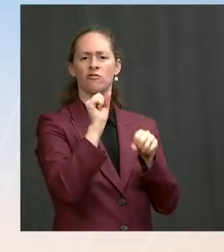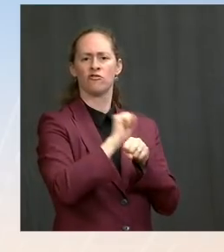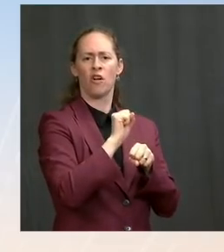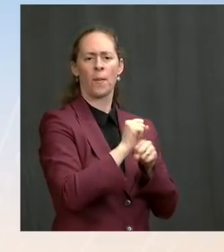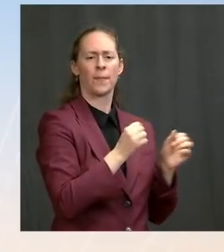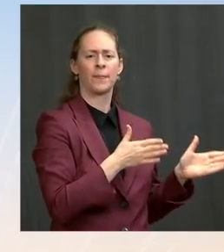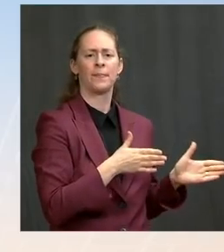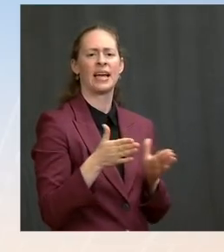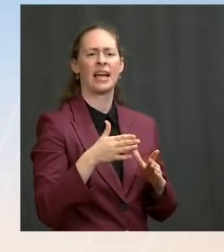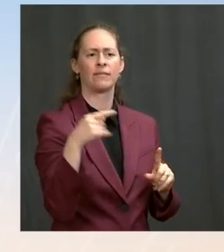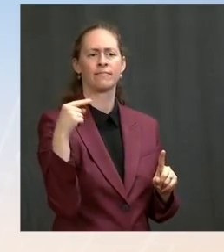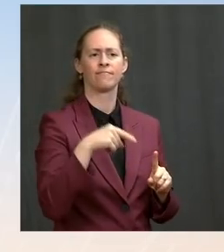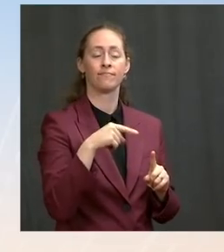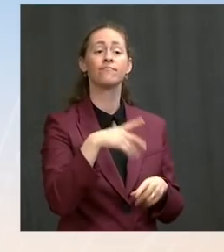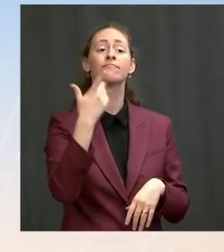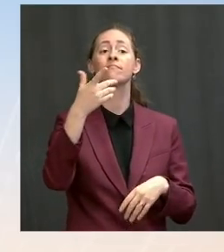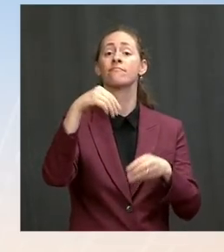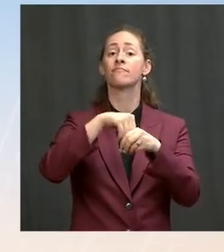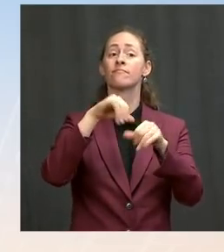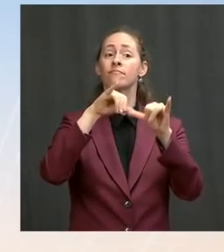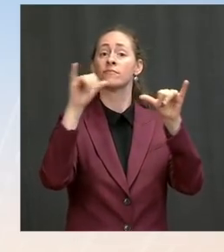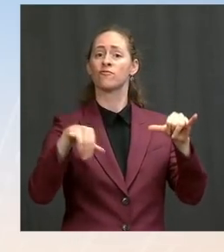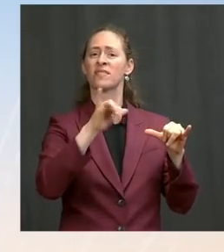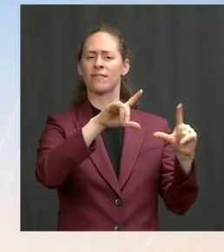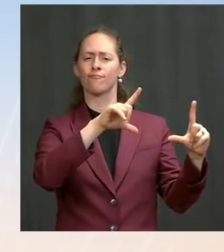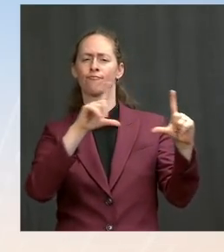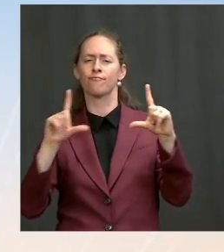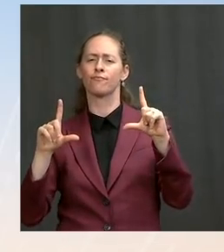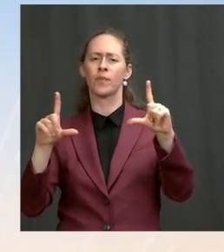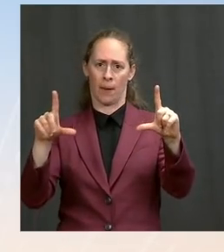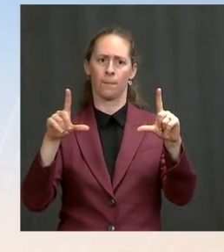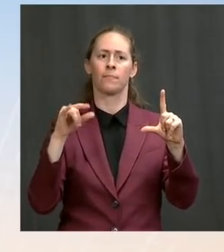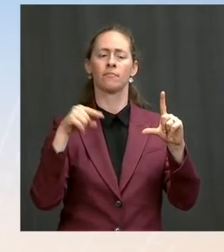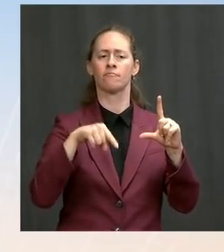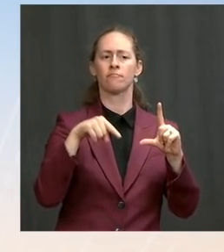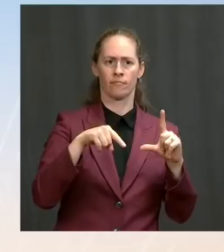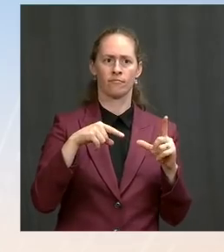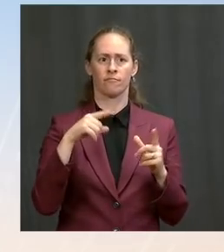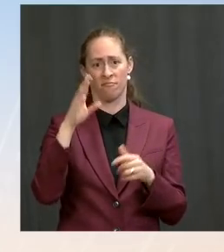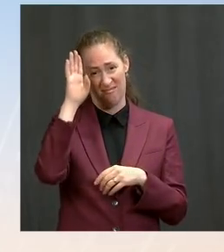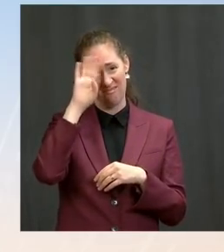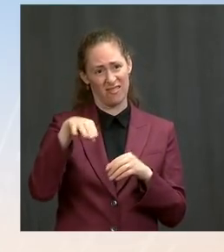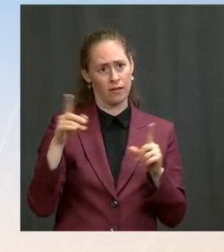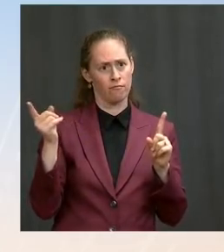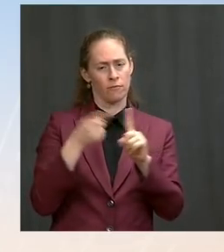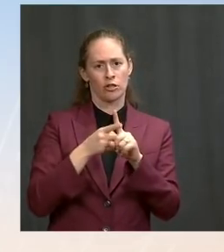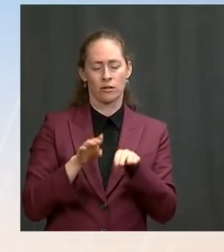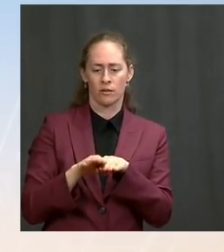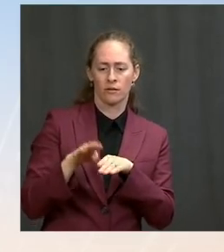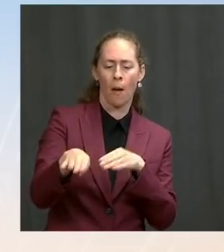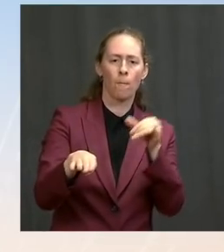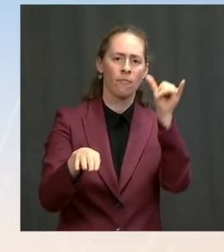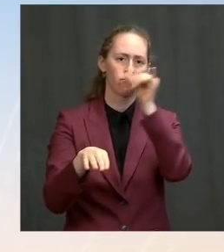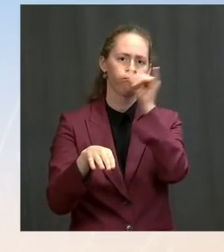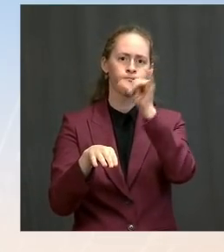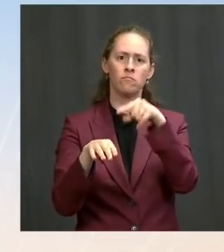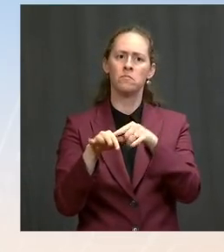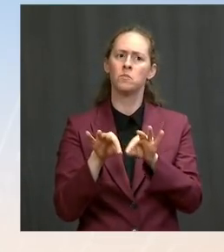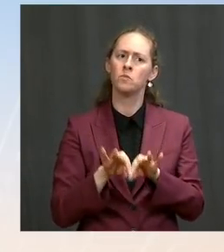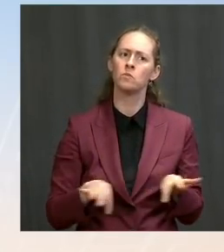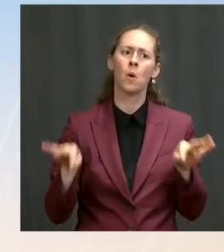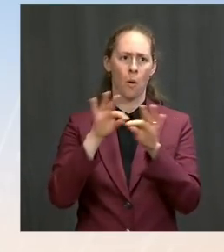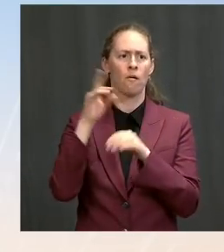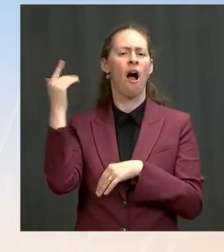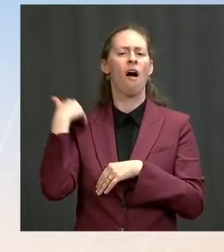This infrastructure framework is what we're seeing as a first critical step. So he's got a number of tools in his toolbox. We're happy that he's going